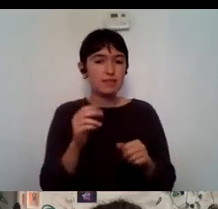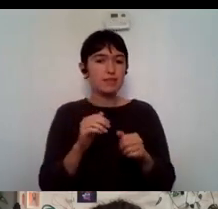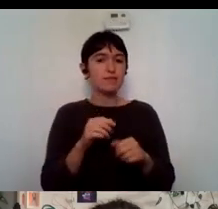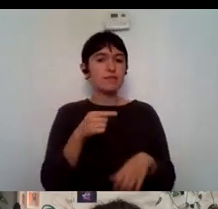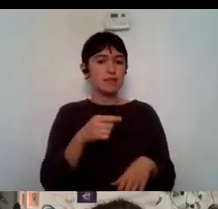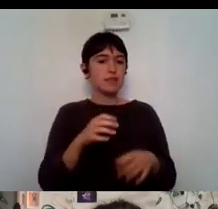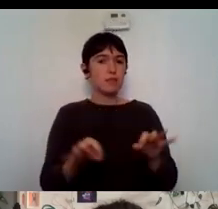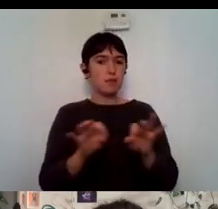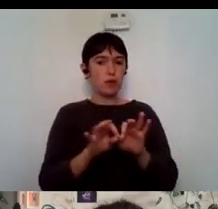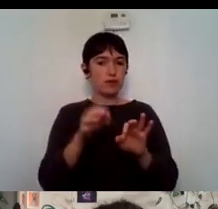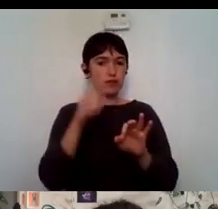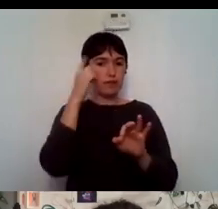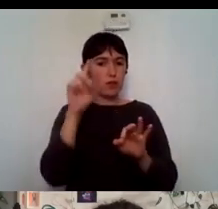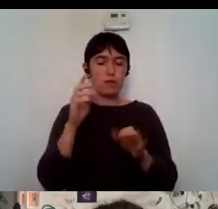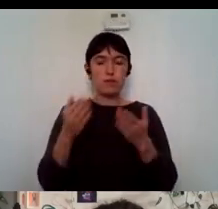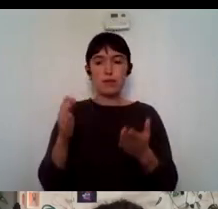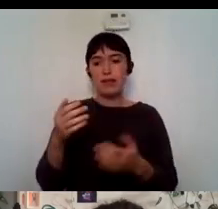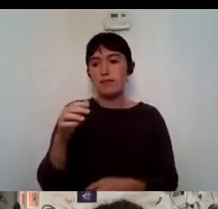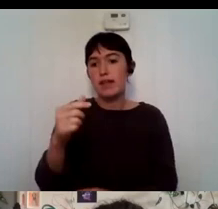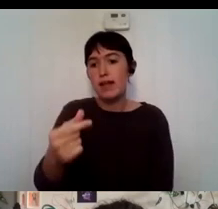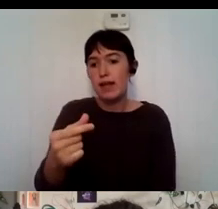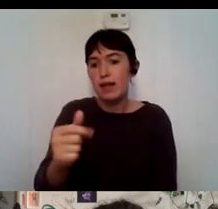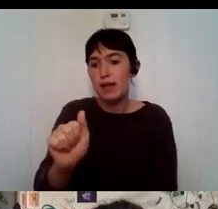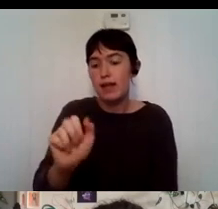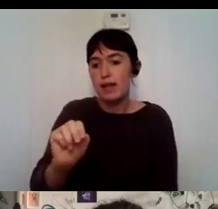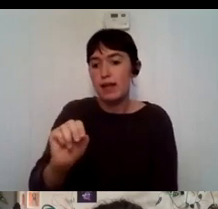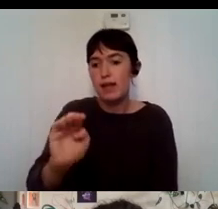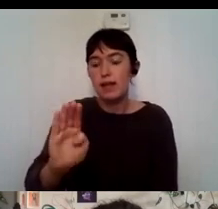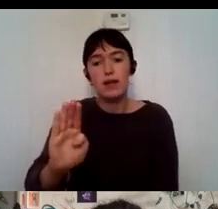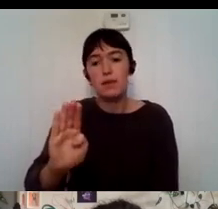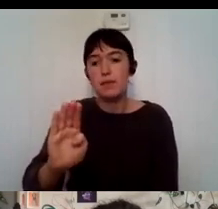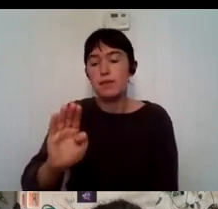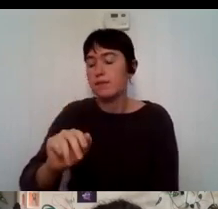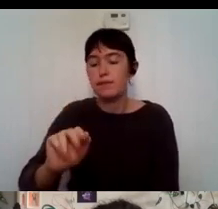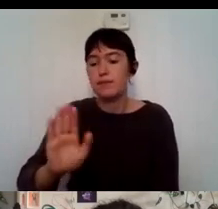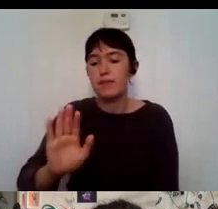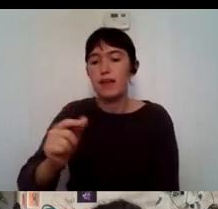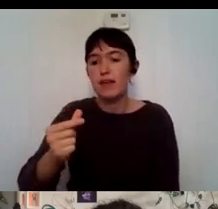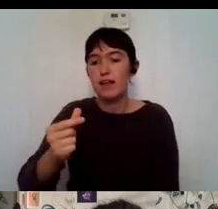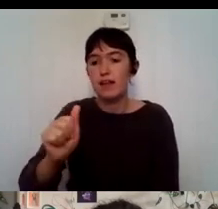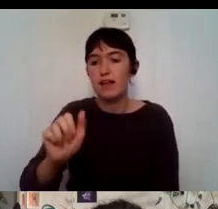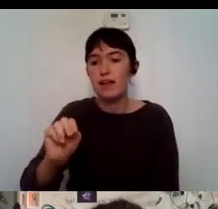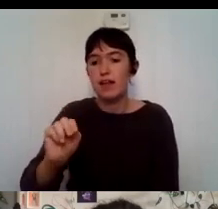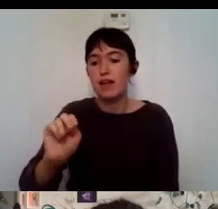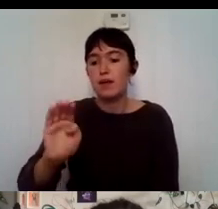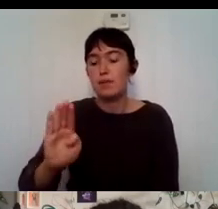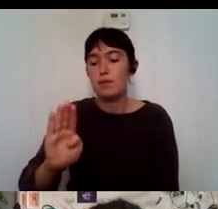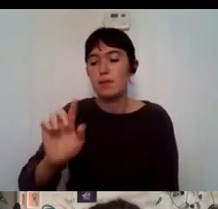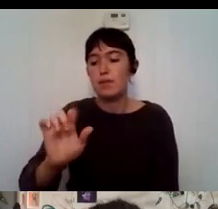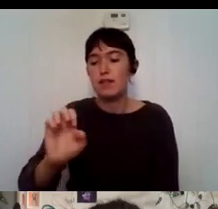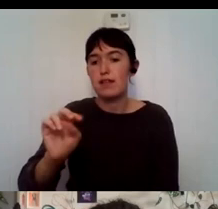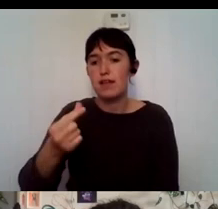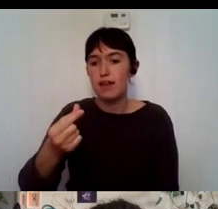gambling behavior. So someone who's losing a lot is more likely to make worse decisions, which can have obviously fairly